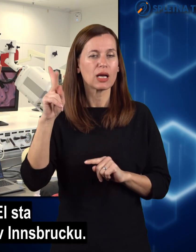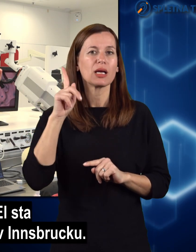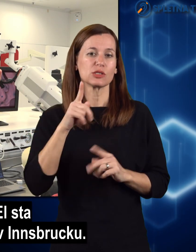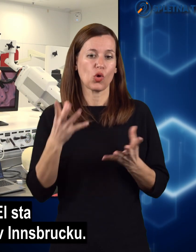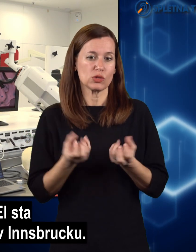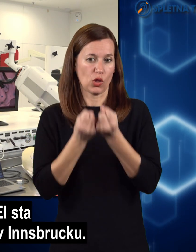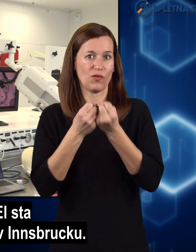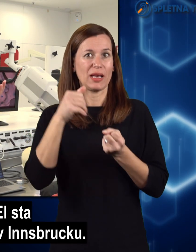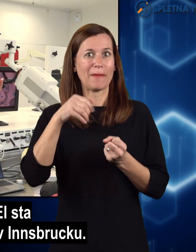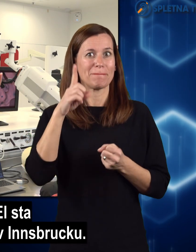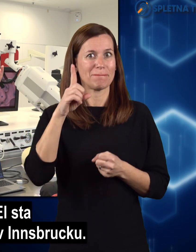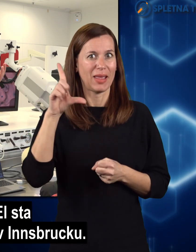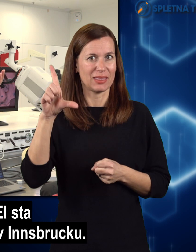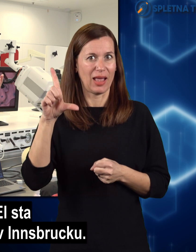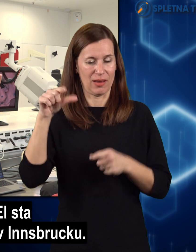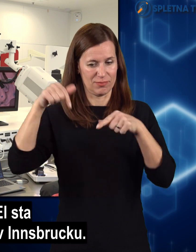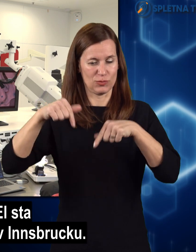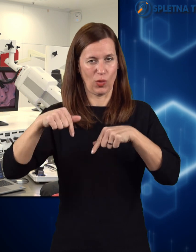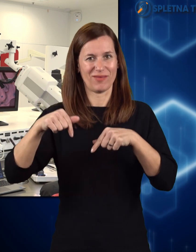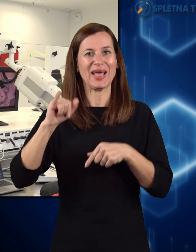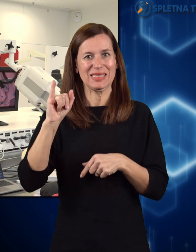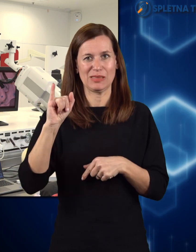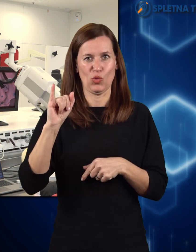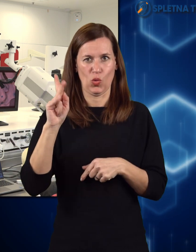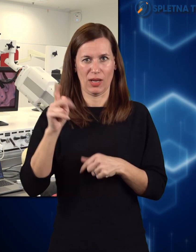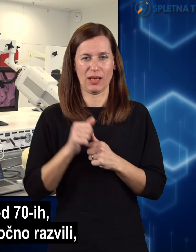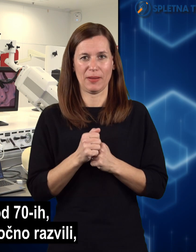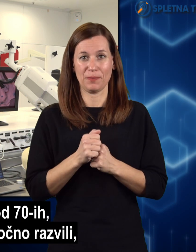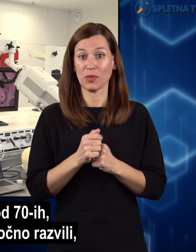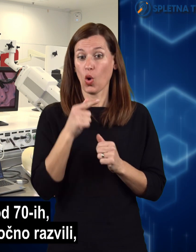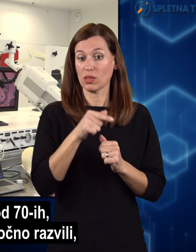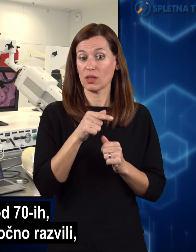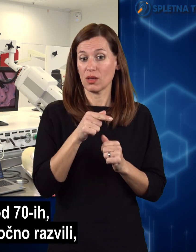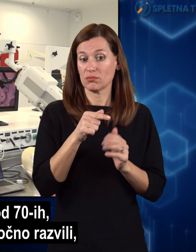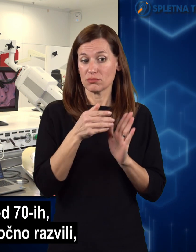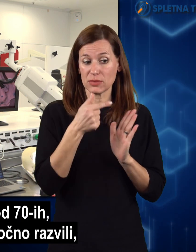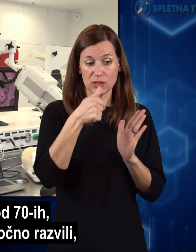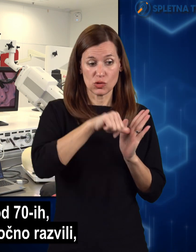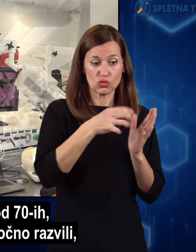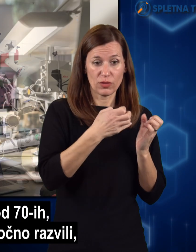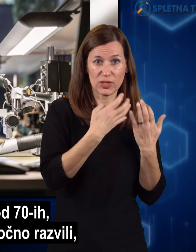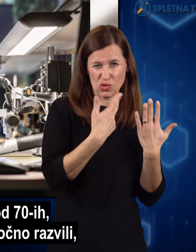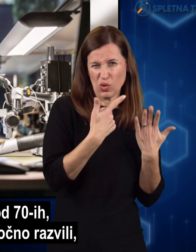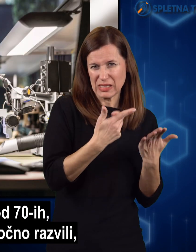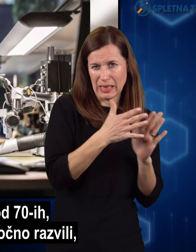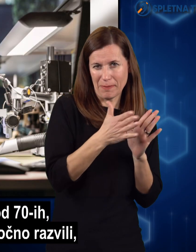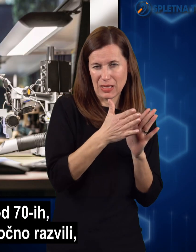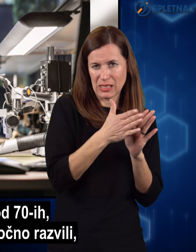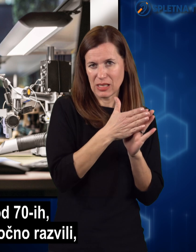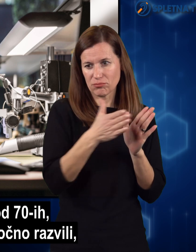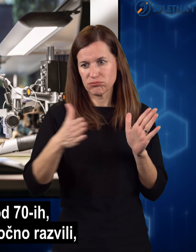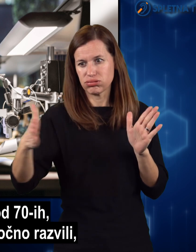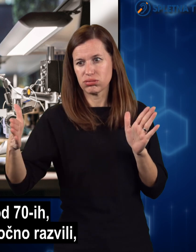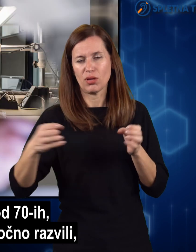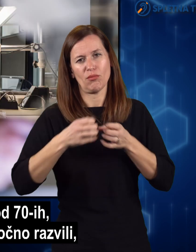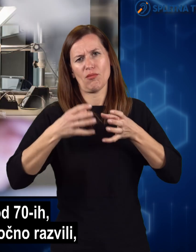started Med-El here in Innsbruck. Since that time in the 70s, we've